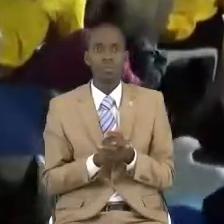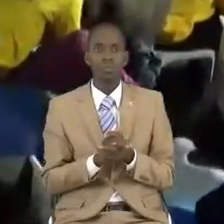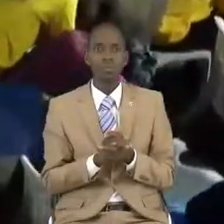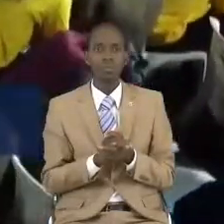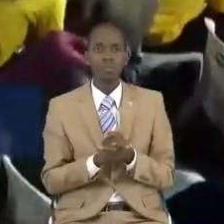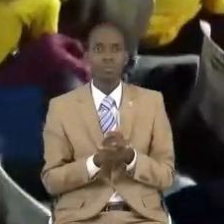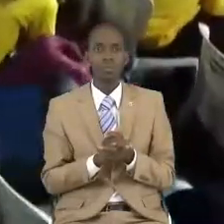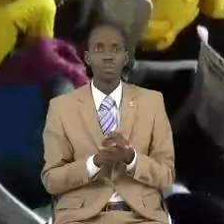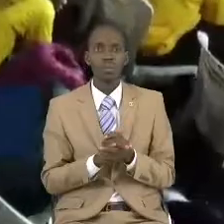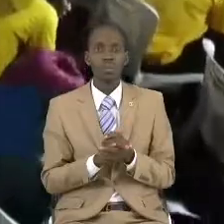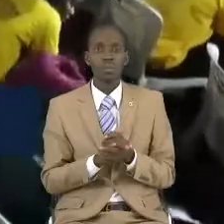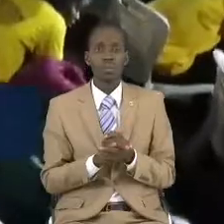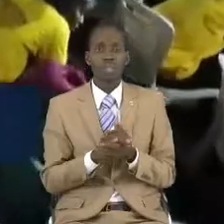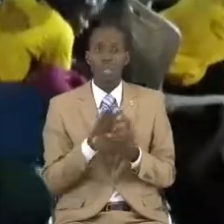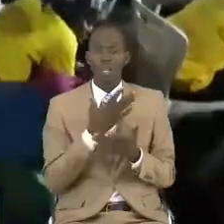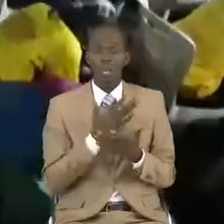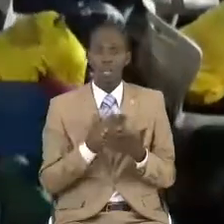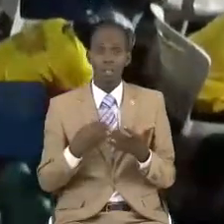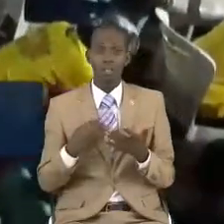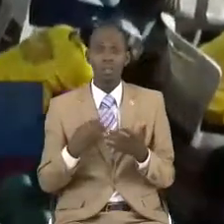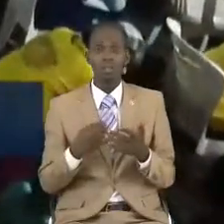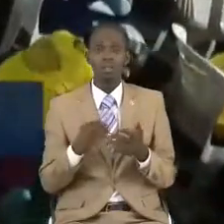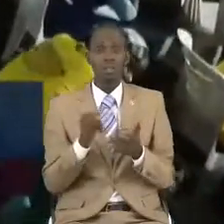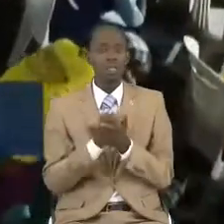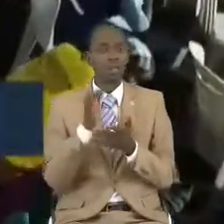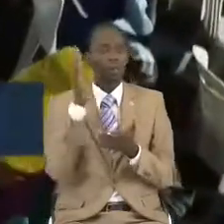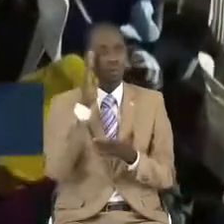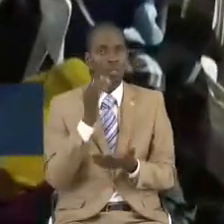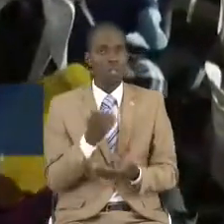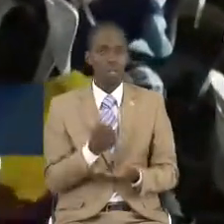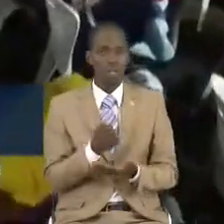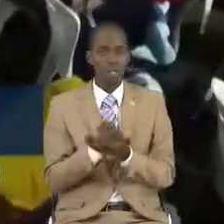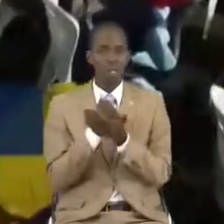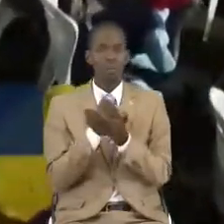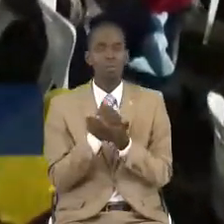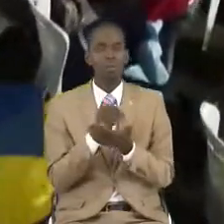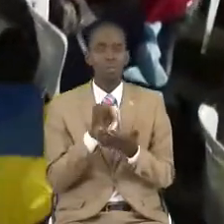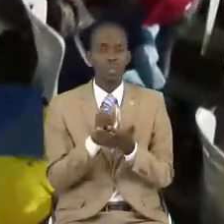and that will help so that you can be touched and reached again